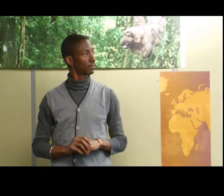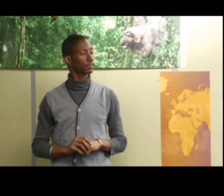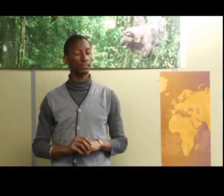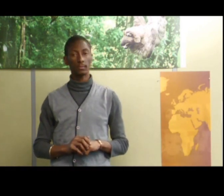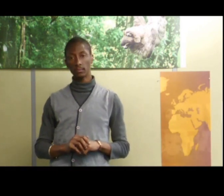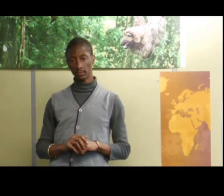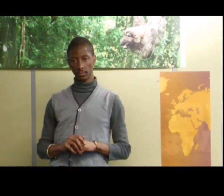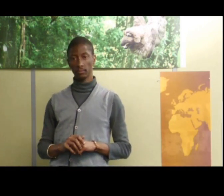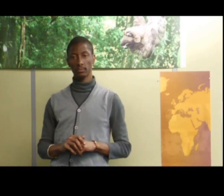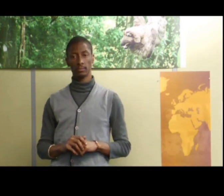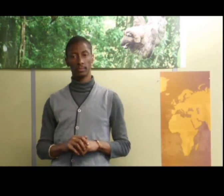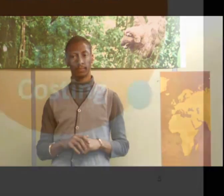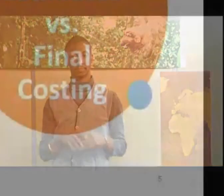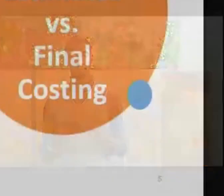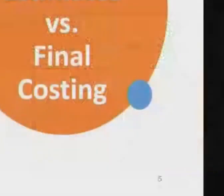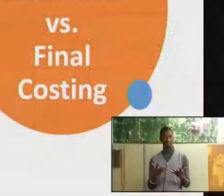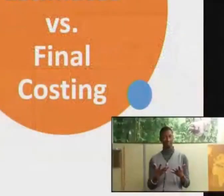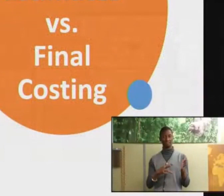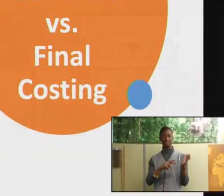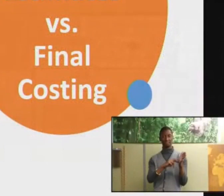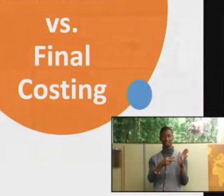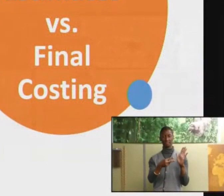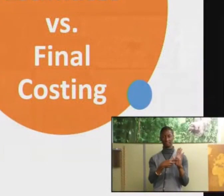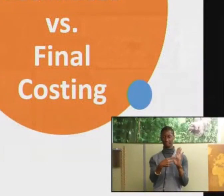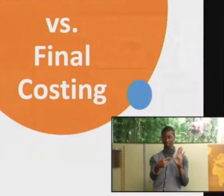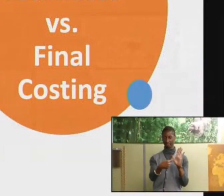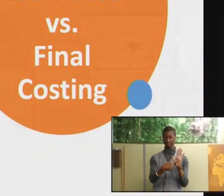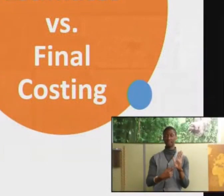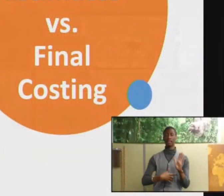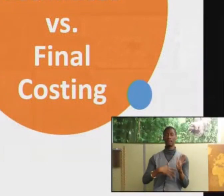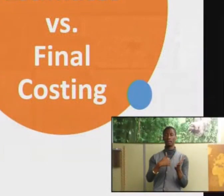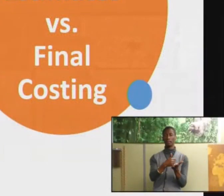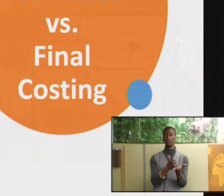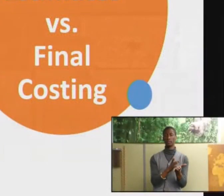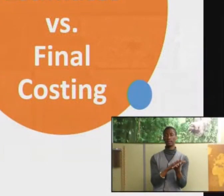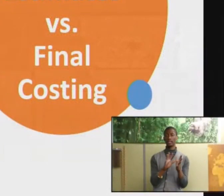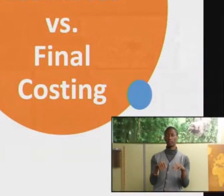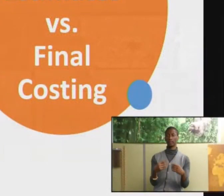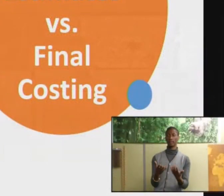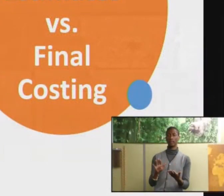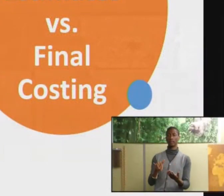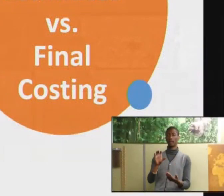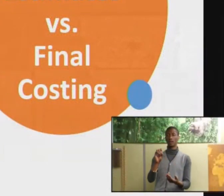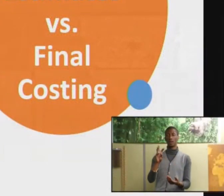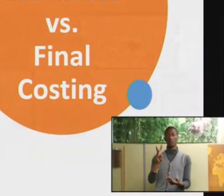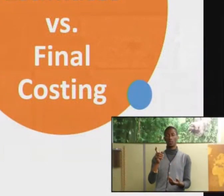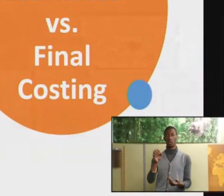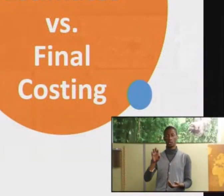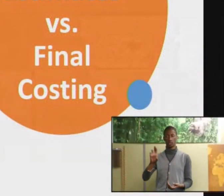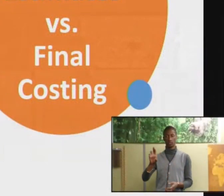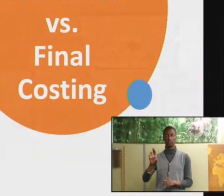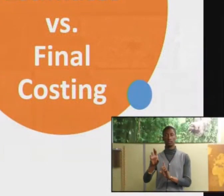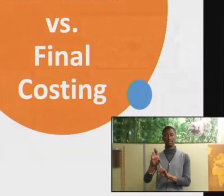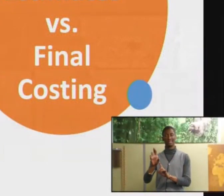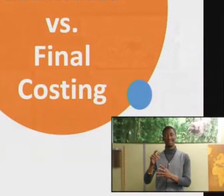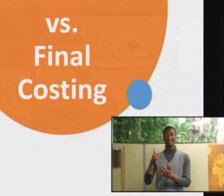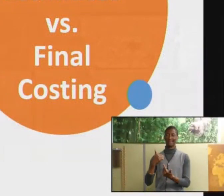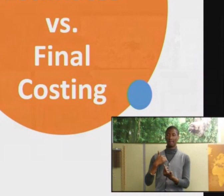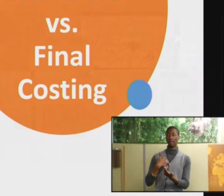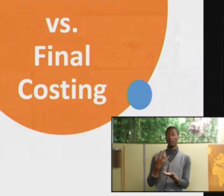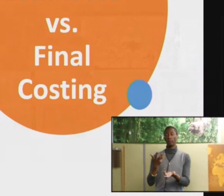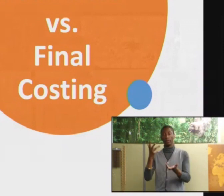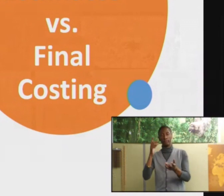So little definition here. Budgeting is provided by the owner. I am doing a 3,000 square